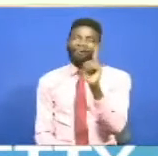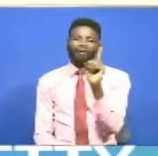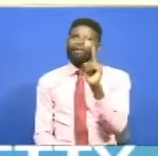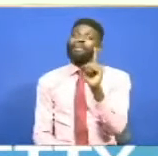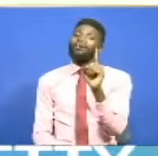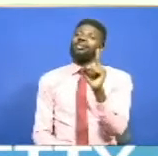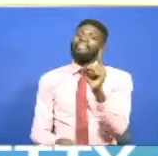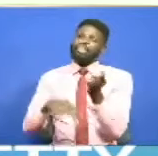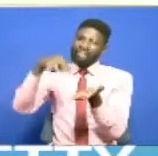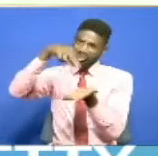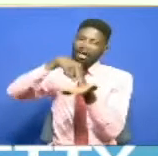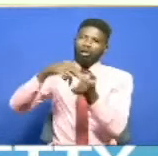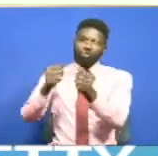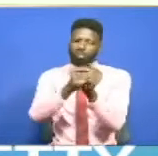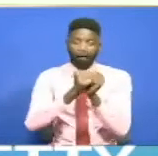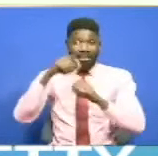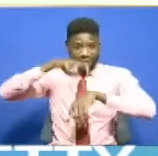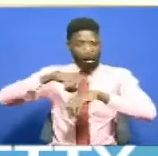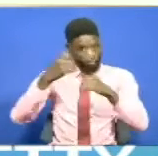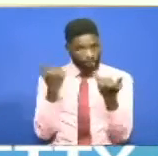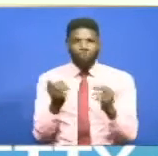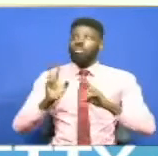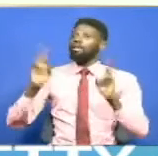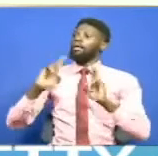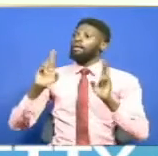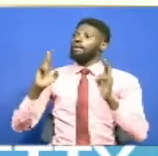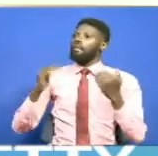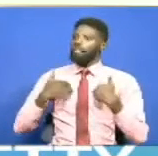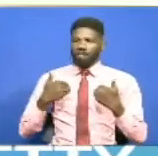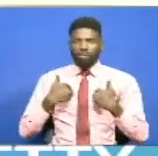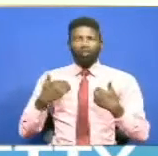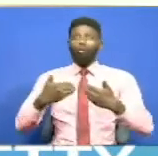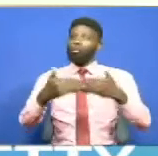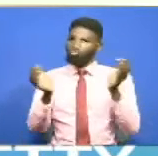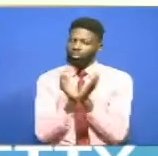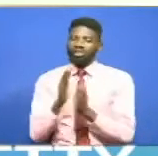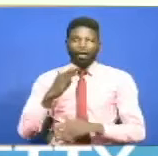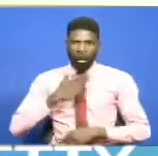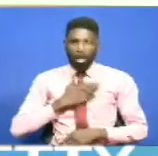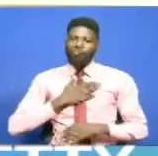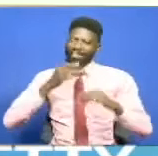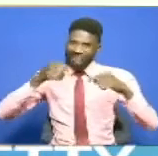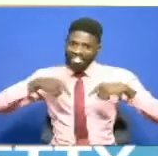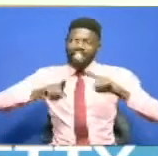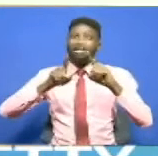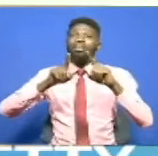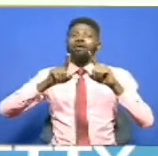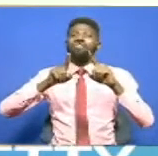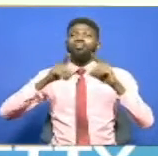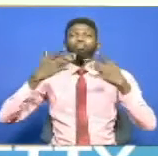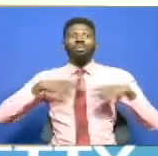Msimame pamoja, time has come for our community now to not only stand and